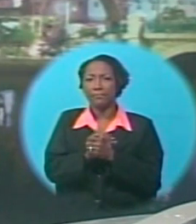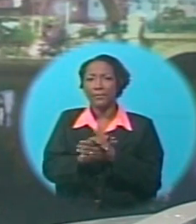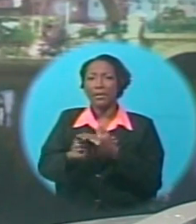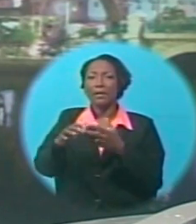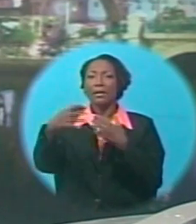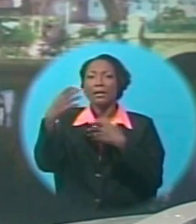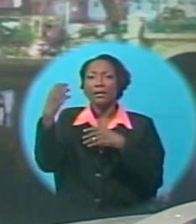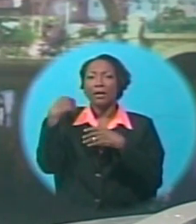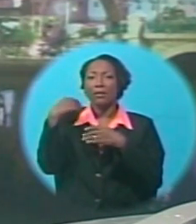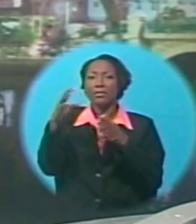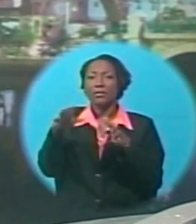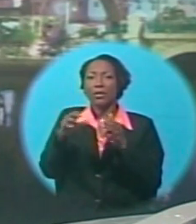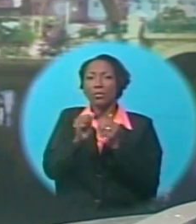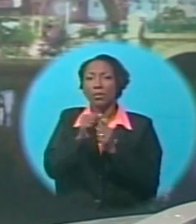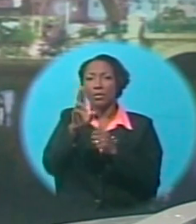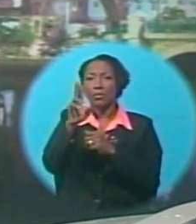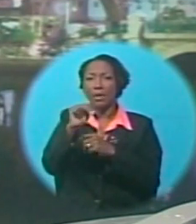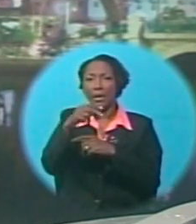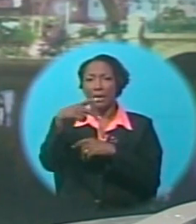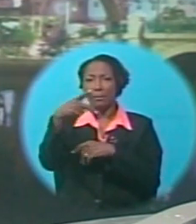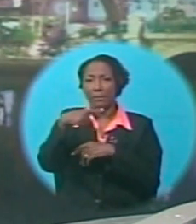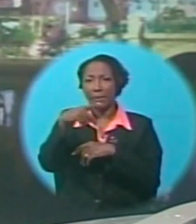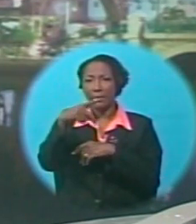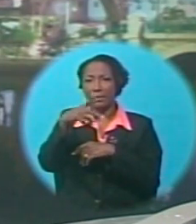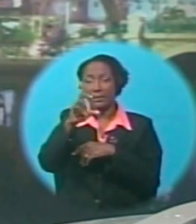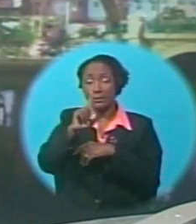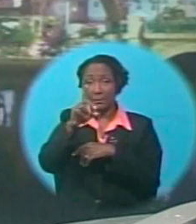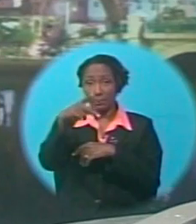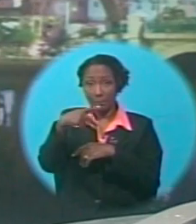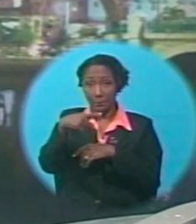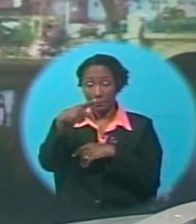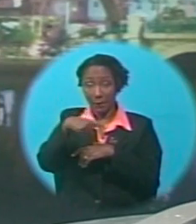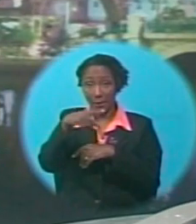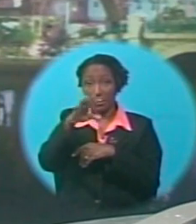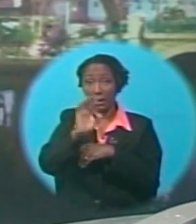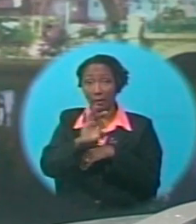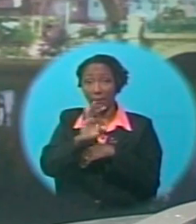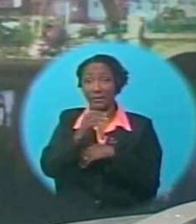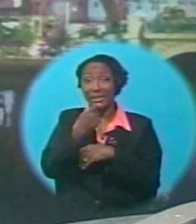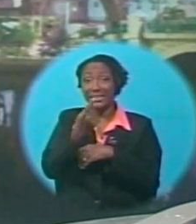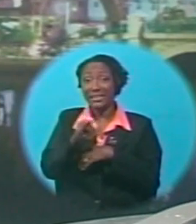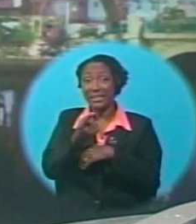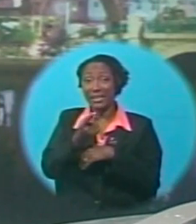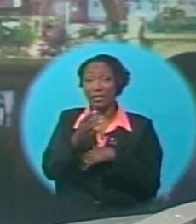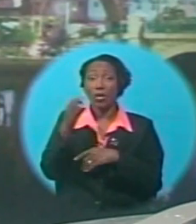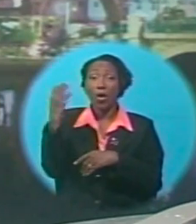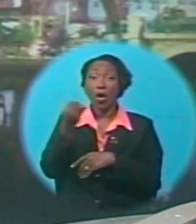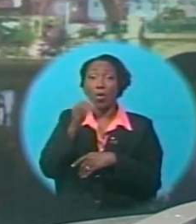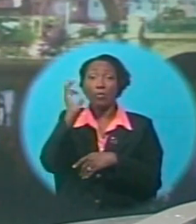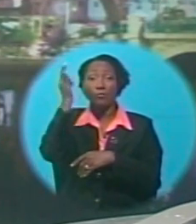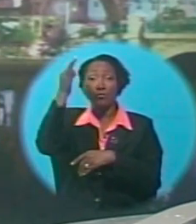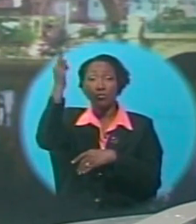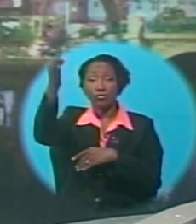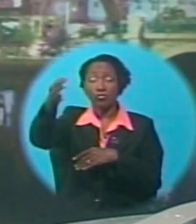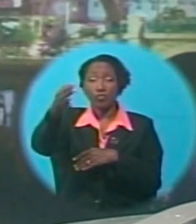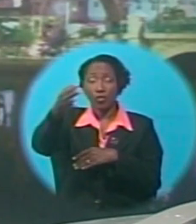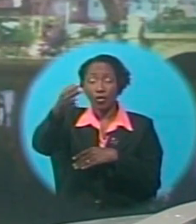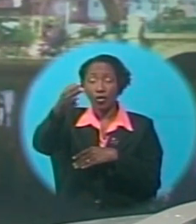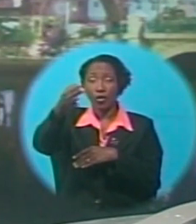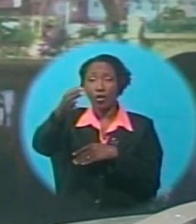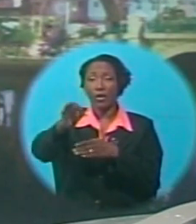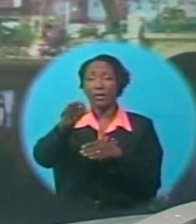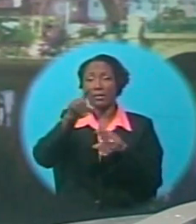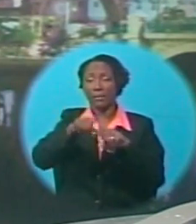UN Population Fund, Jane Gibbons, says the theme is 10. How our future depends on a girl this decisive